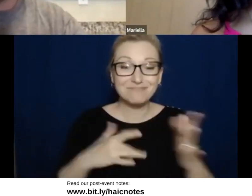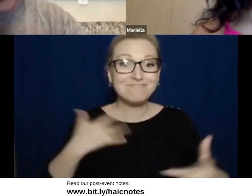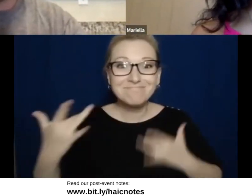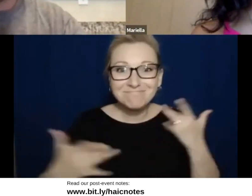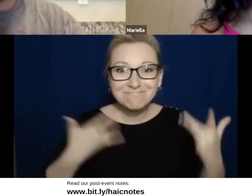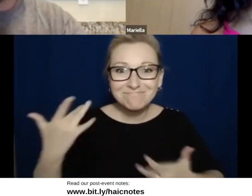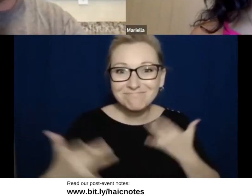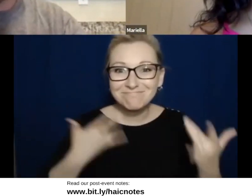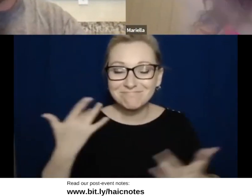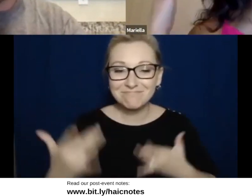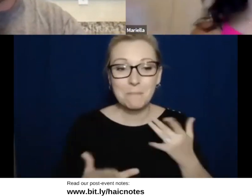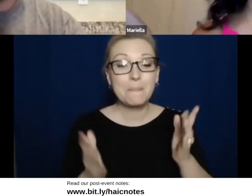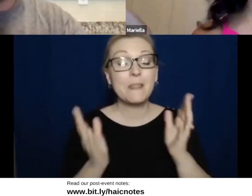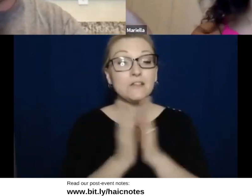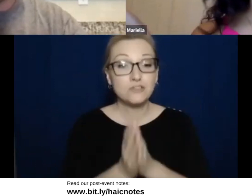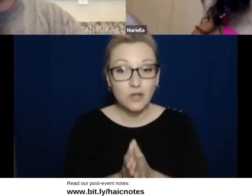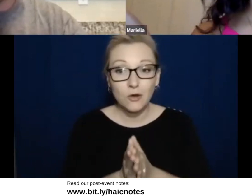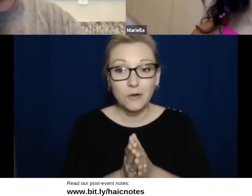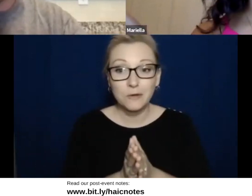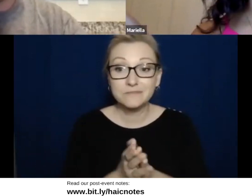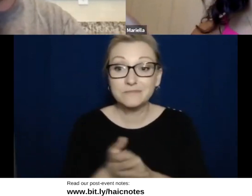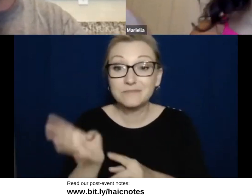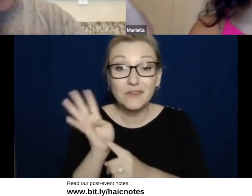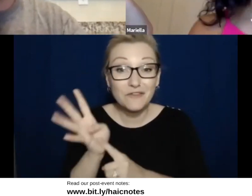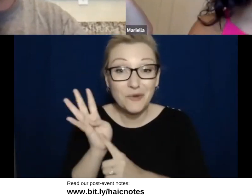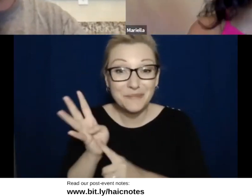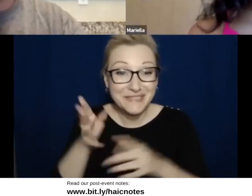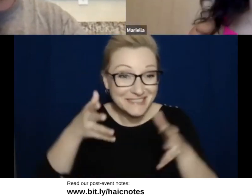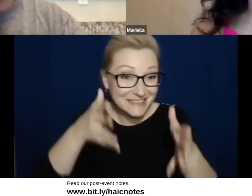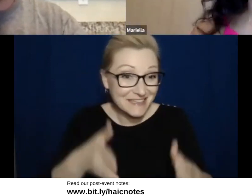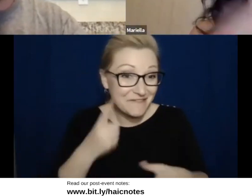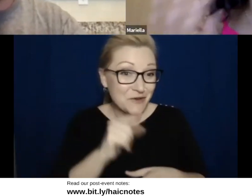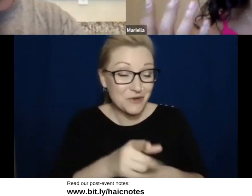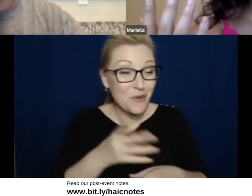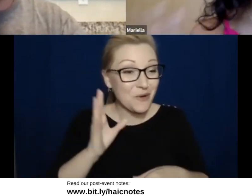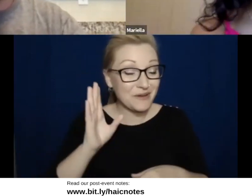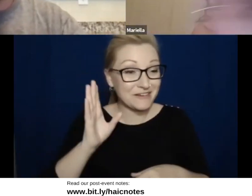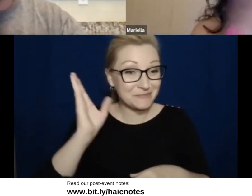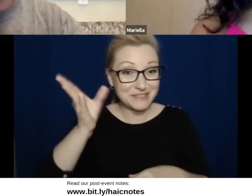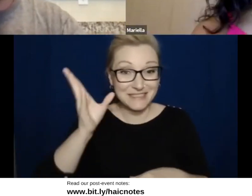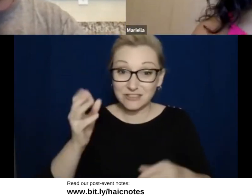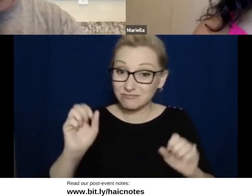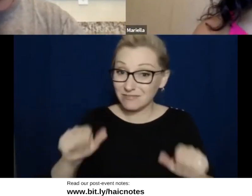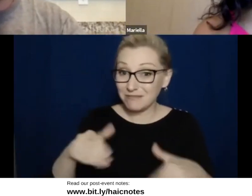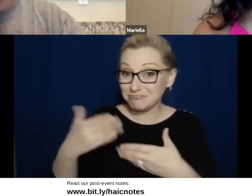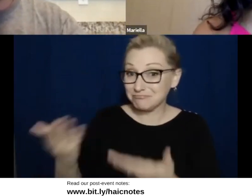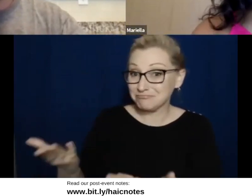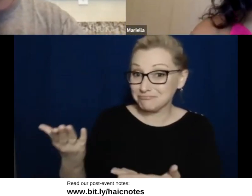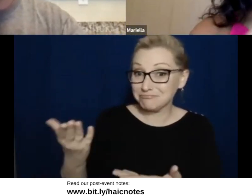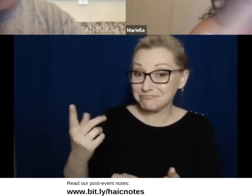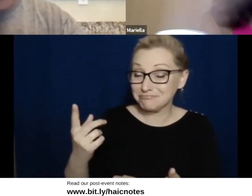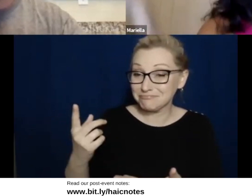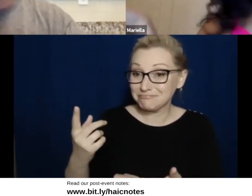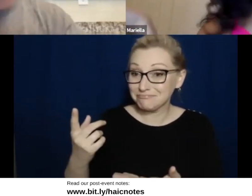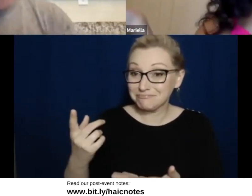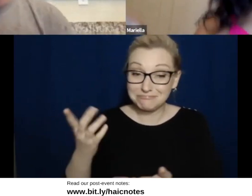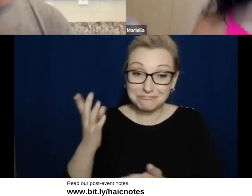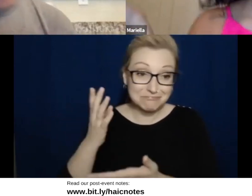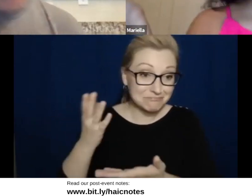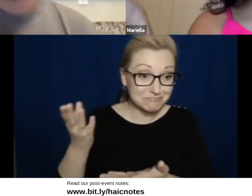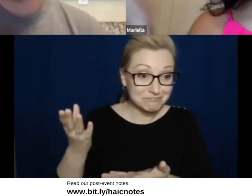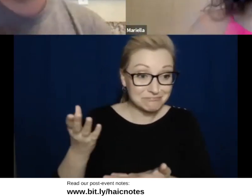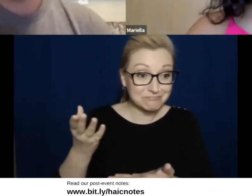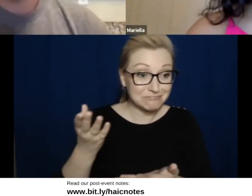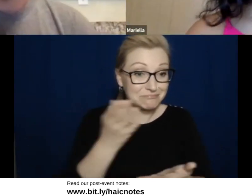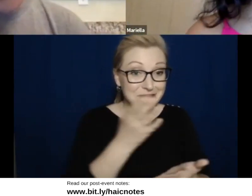So we have 4 minutes remaining in your talk. We can open it up. We can stop there and I can start closing out.